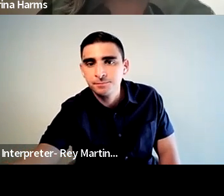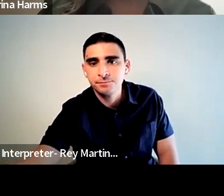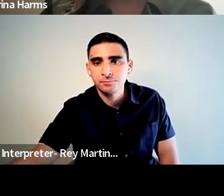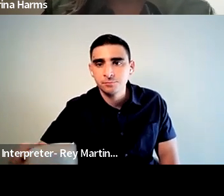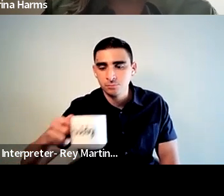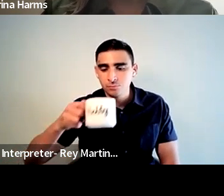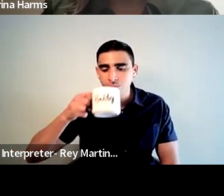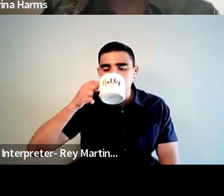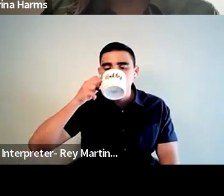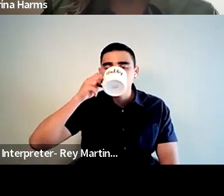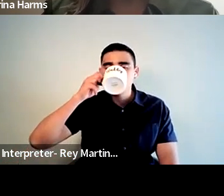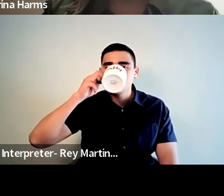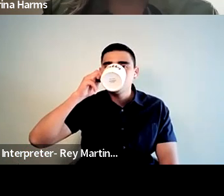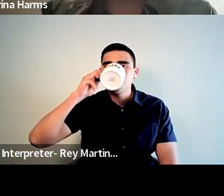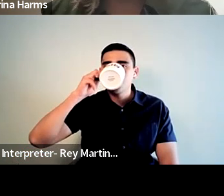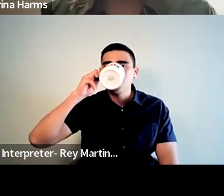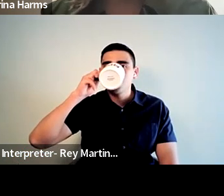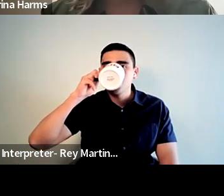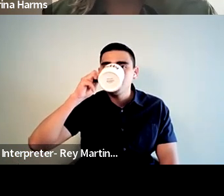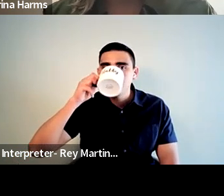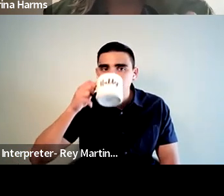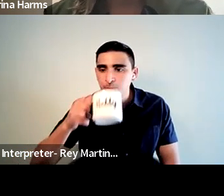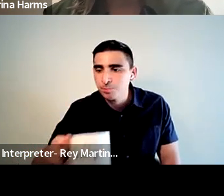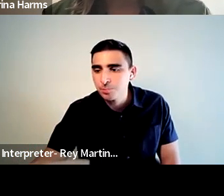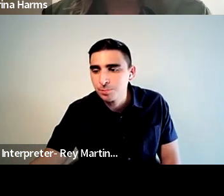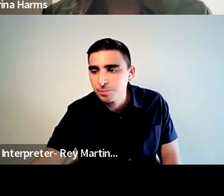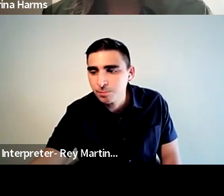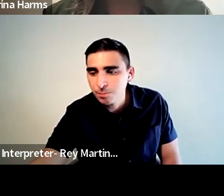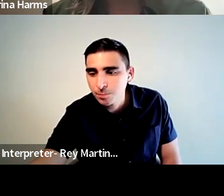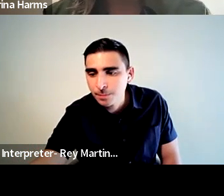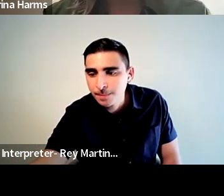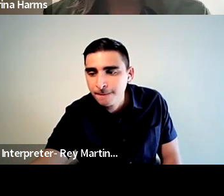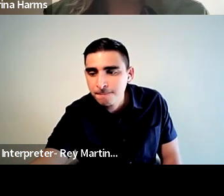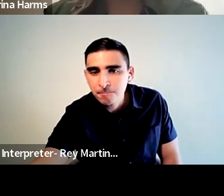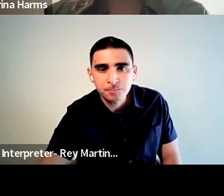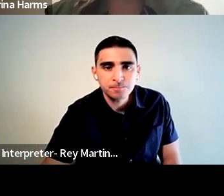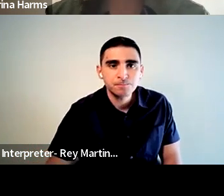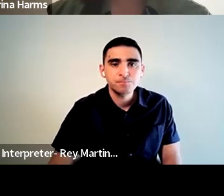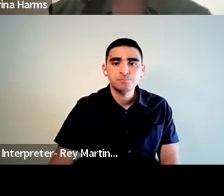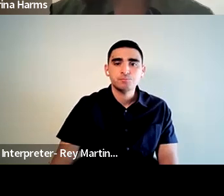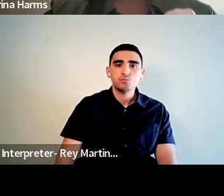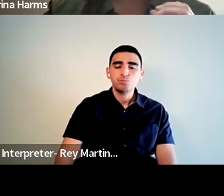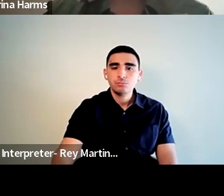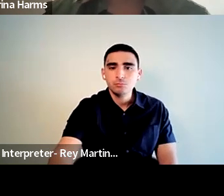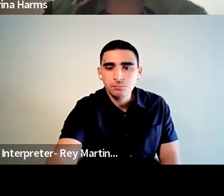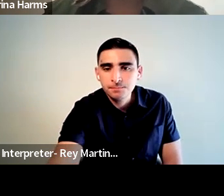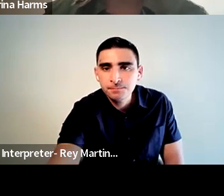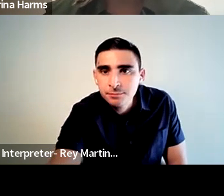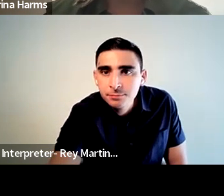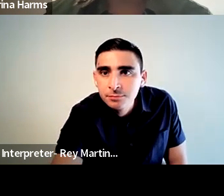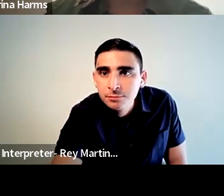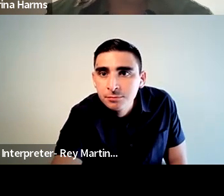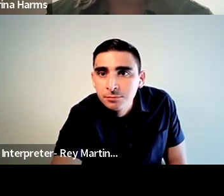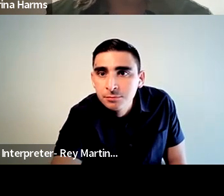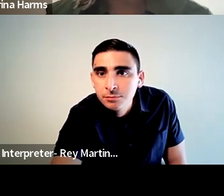Because of my lack of internet, Robin, I may have to have you take something that you asked me to do that I